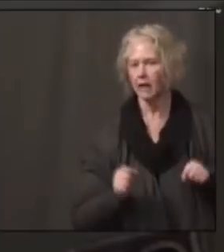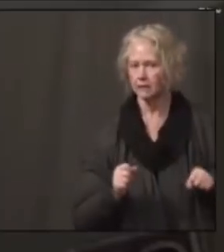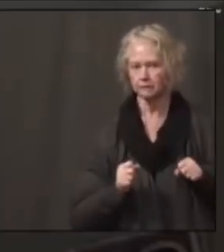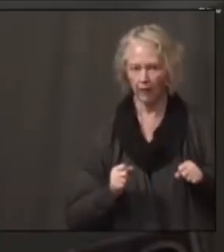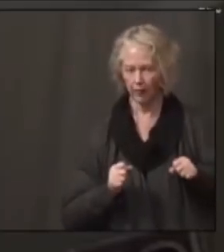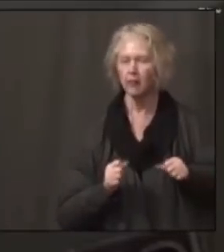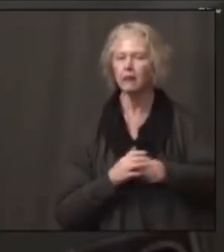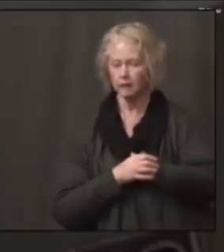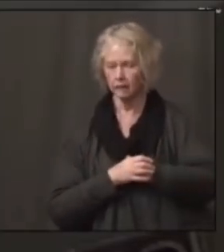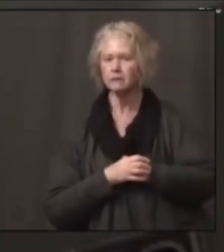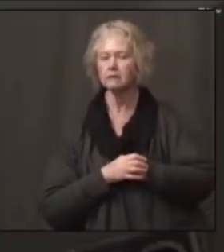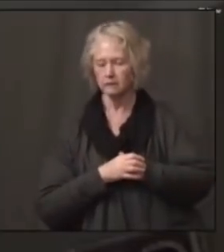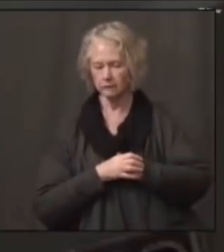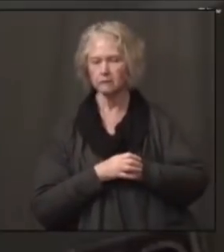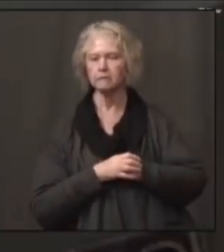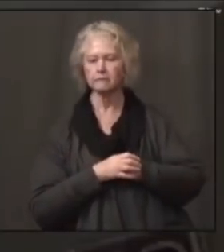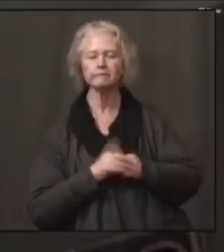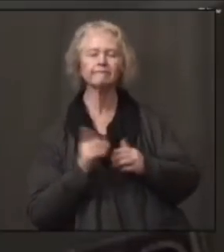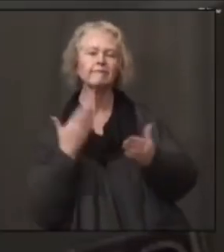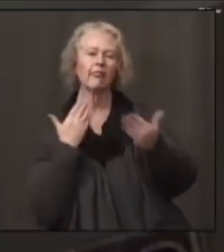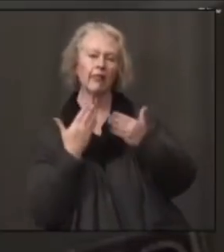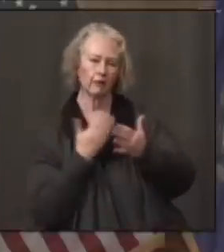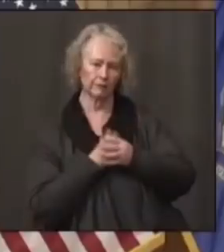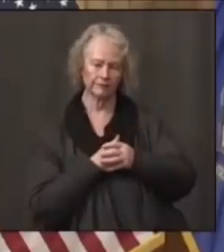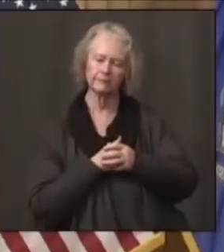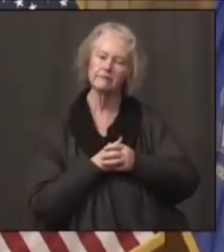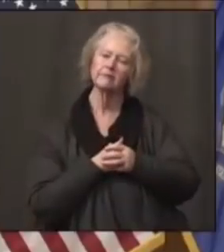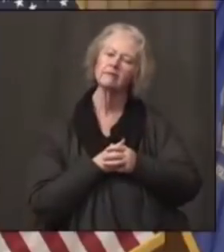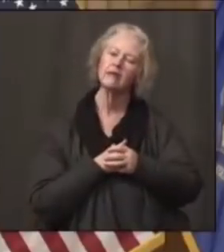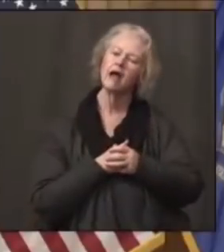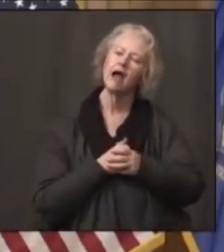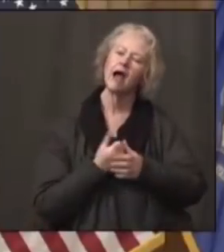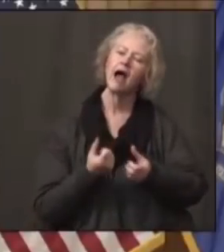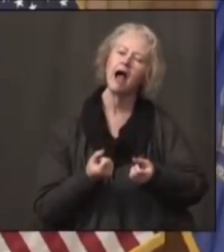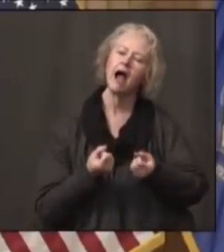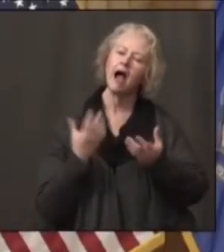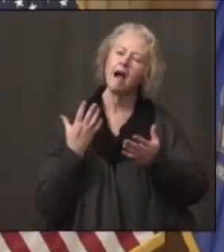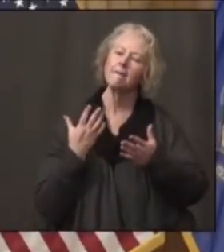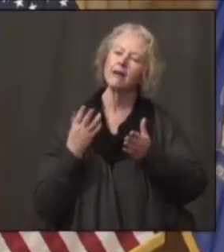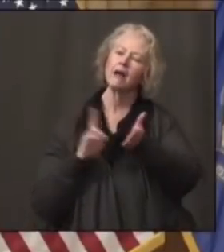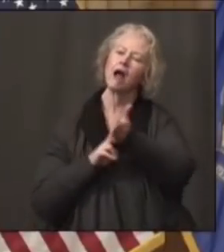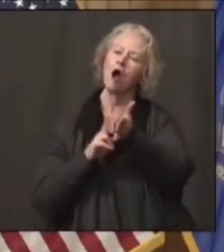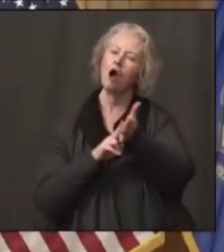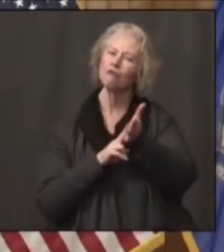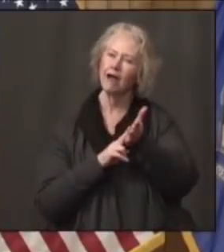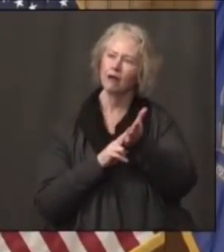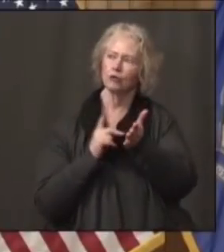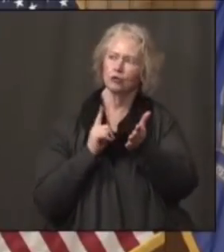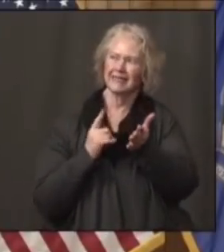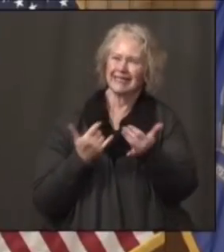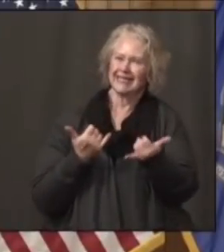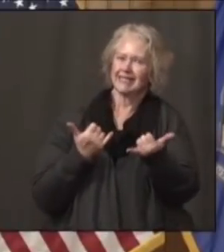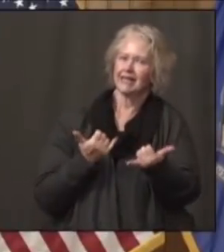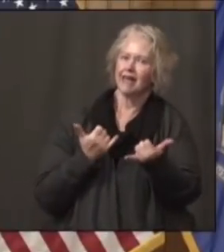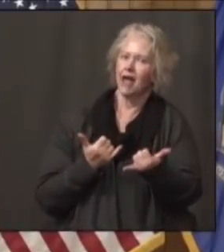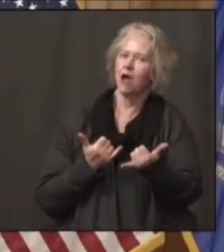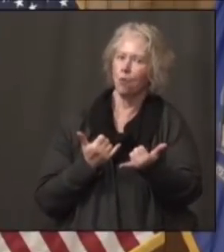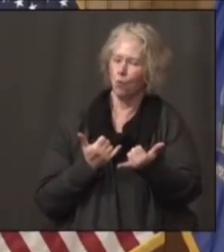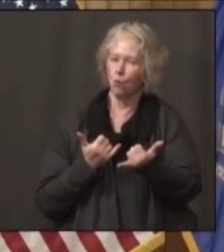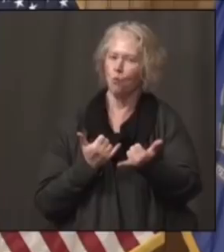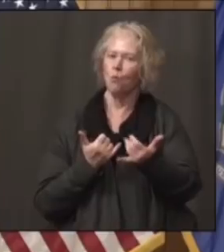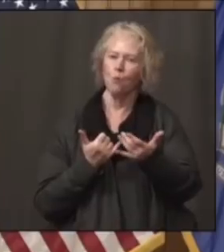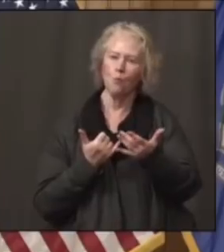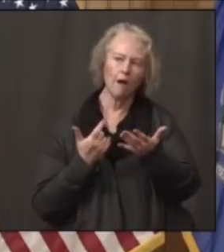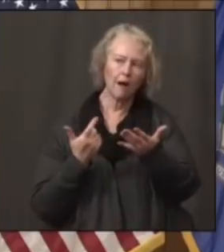24 hours. Thanks. And how many contractors are out there now, and how does